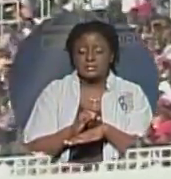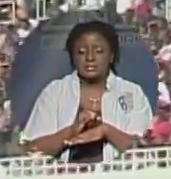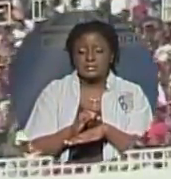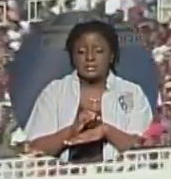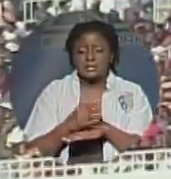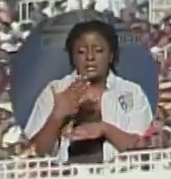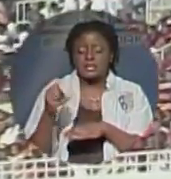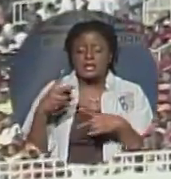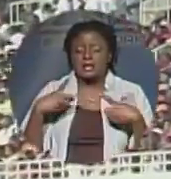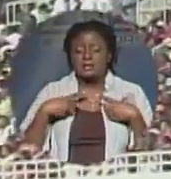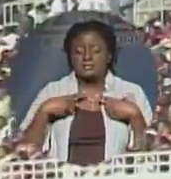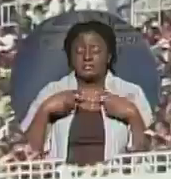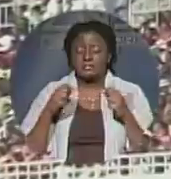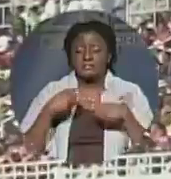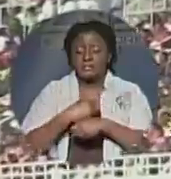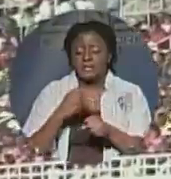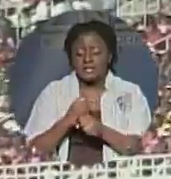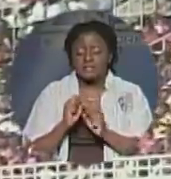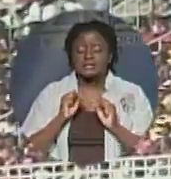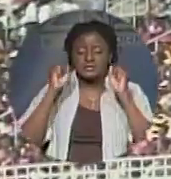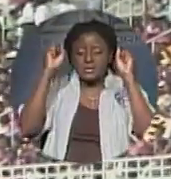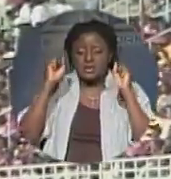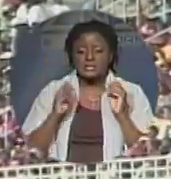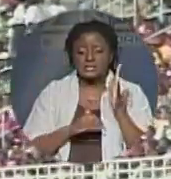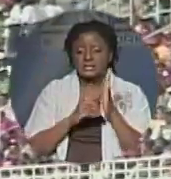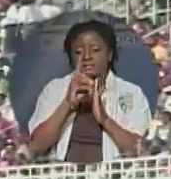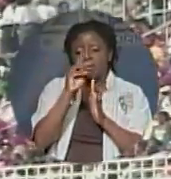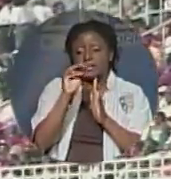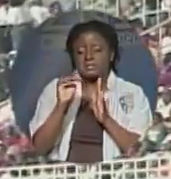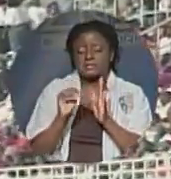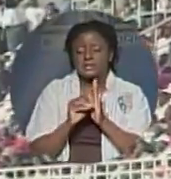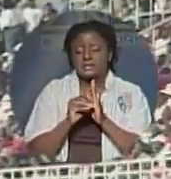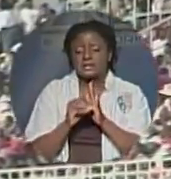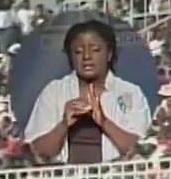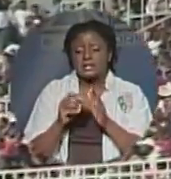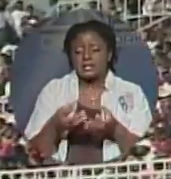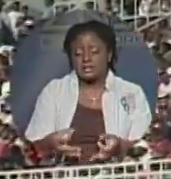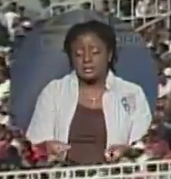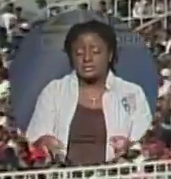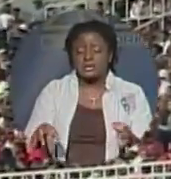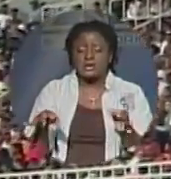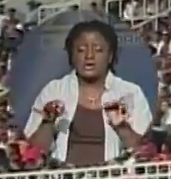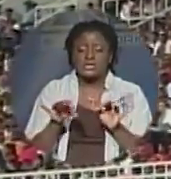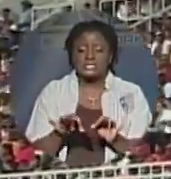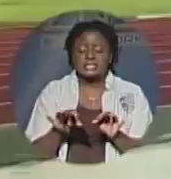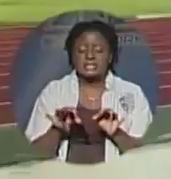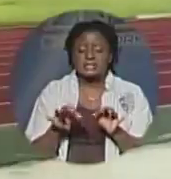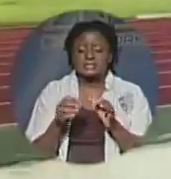and this vision will continue to expand so that Bahamian athletes can have first-class amenities and